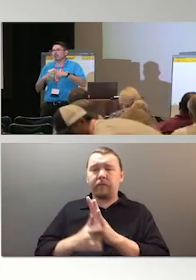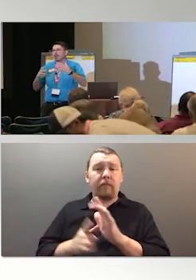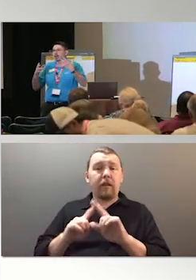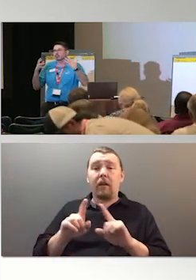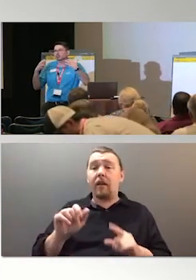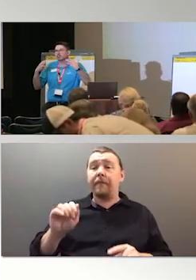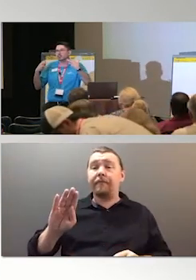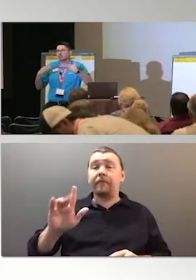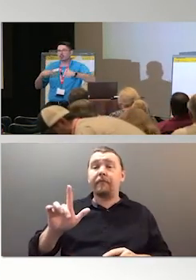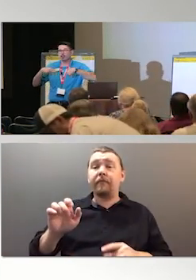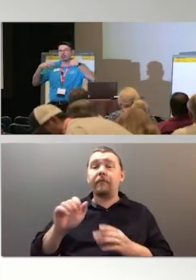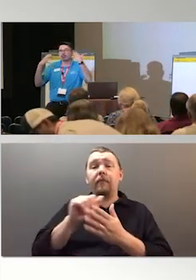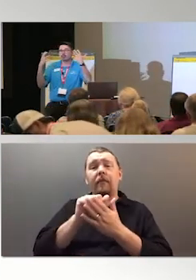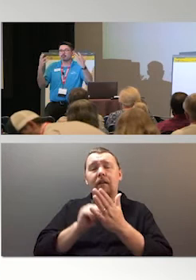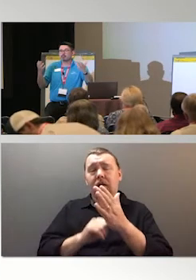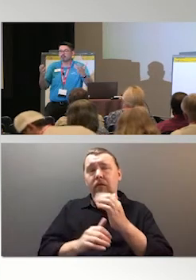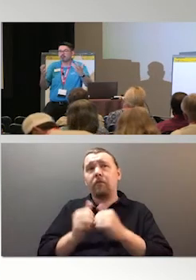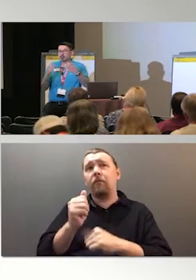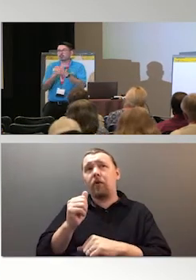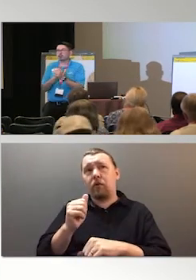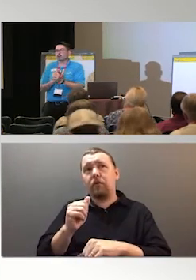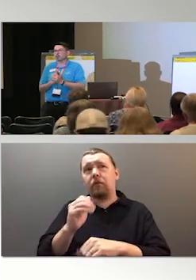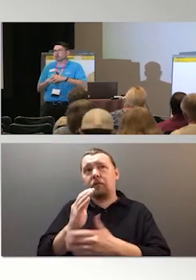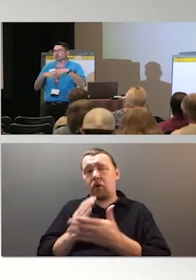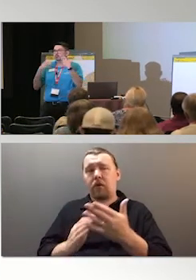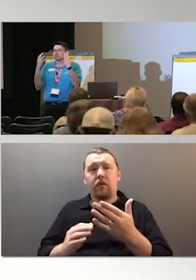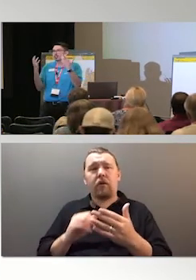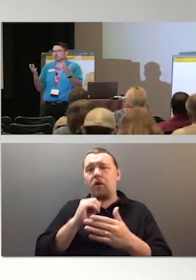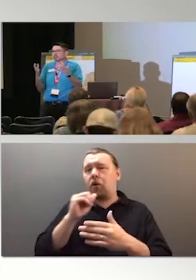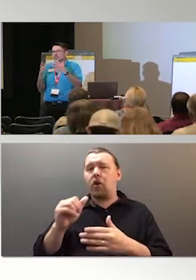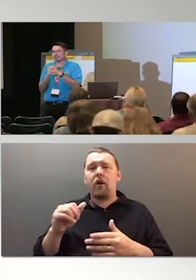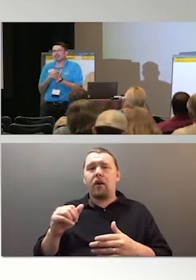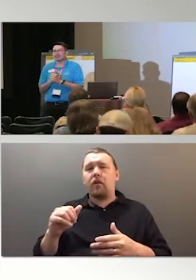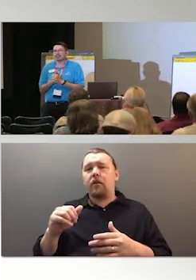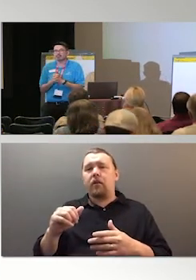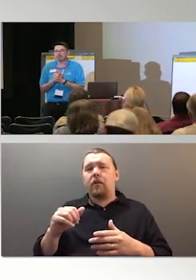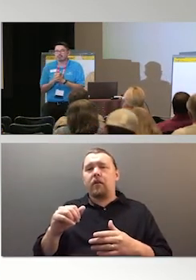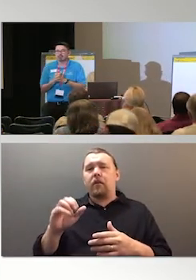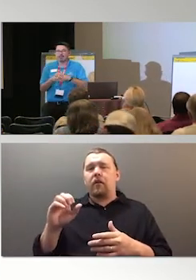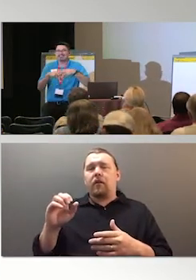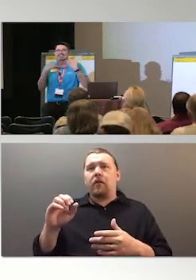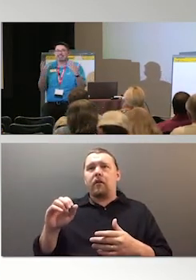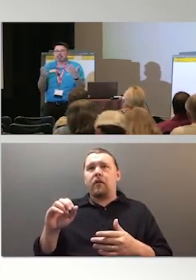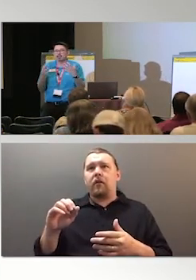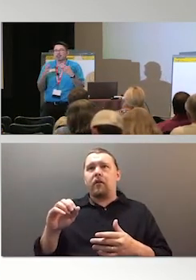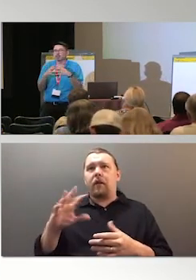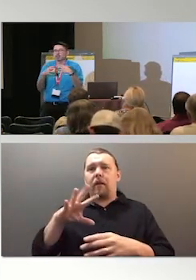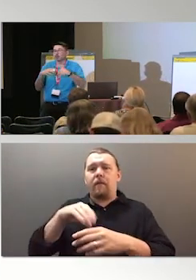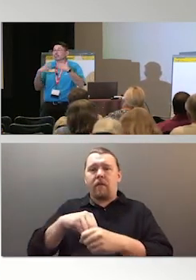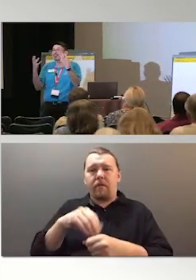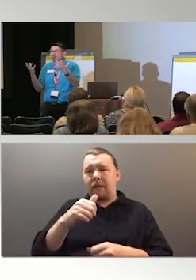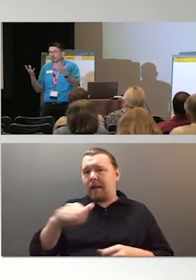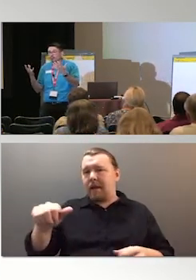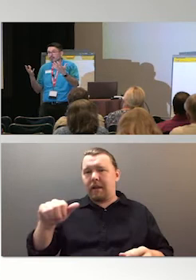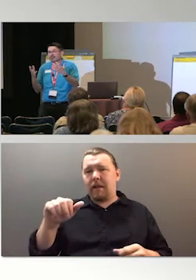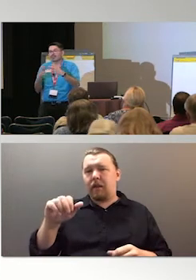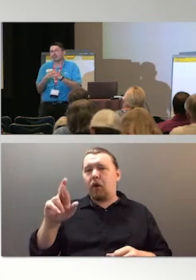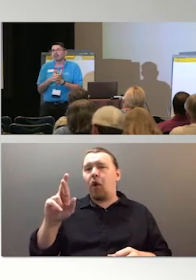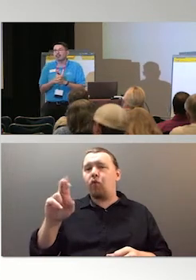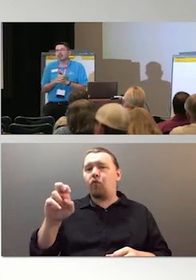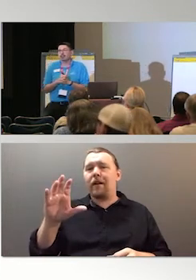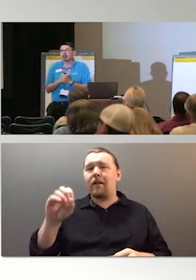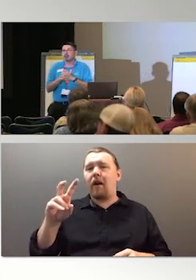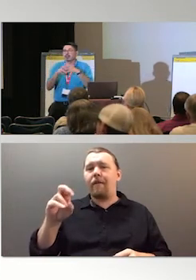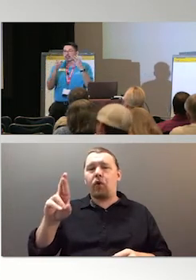able accounts, you know, for the most part, aren't subject to any kind of estate recovery or recovery from